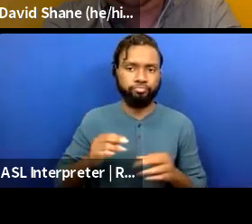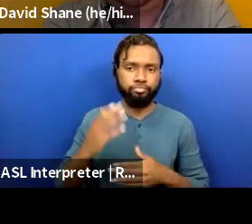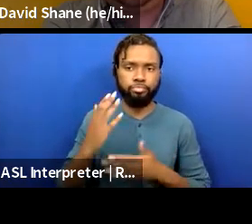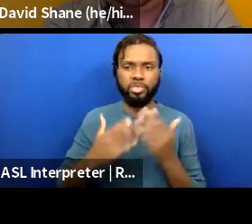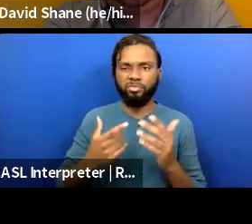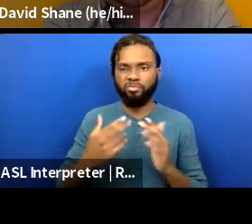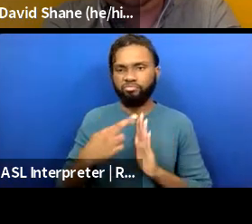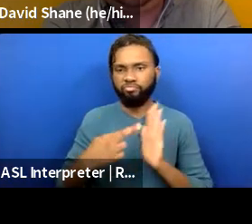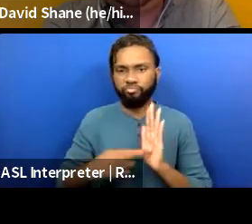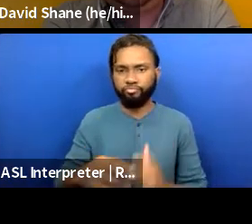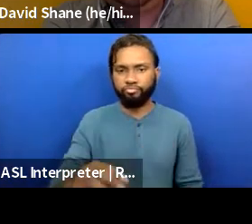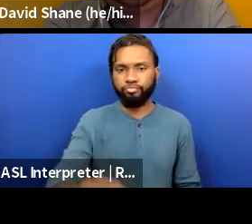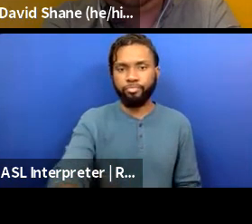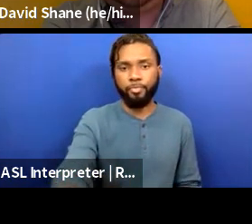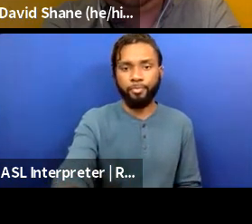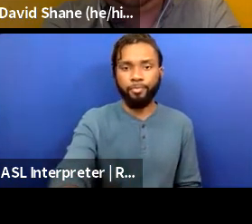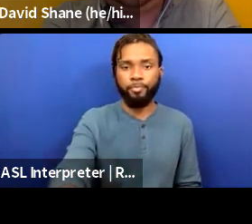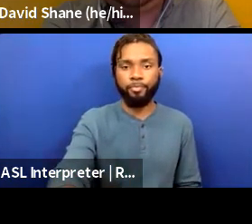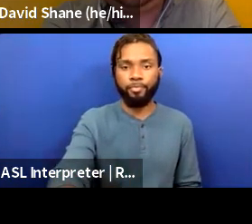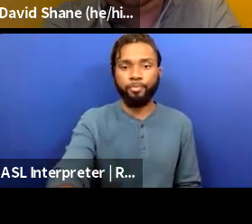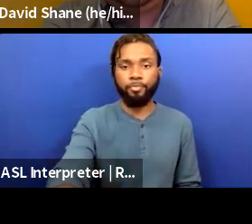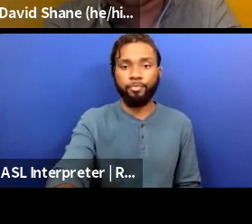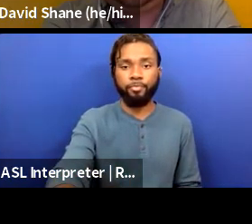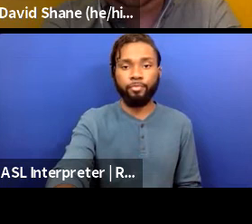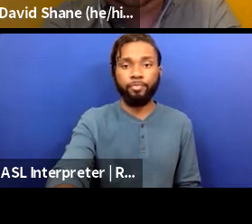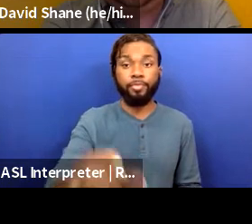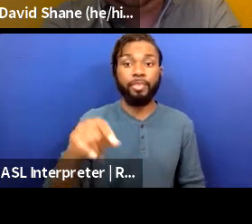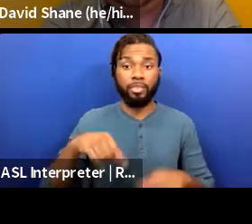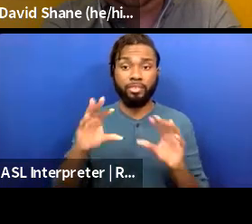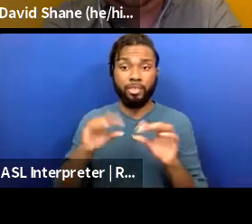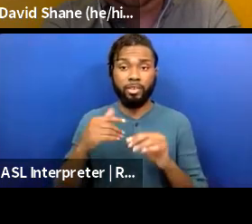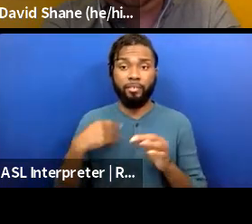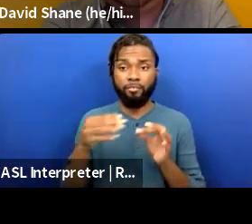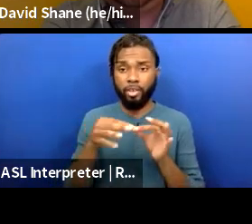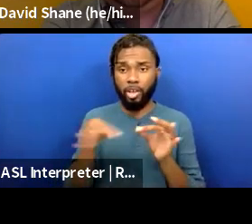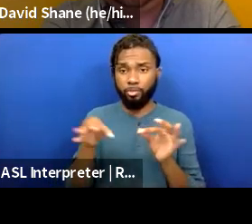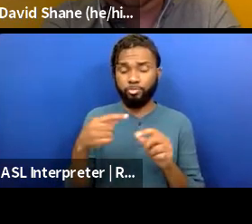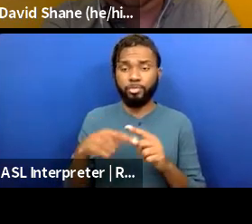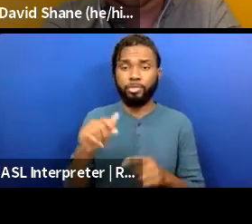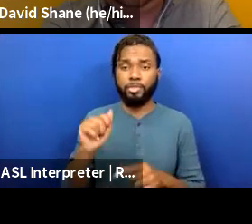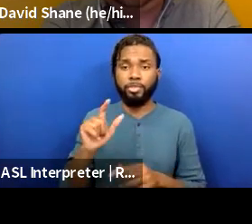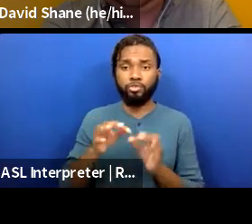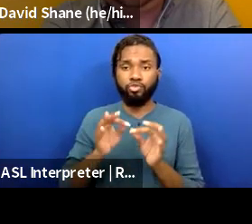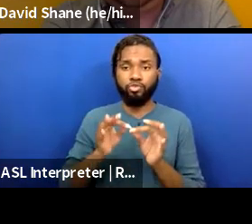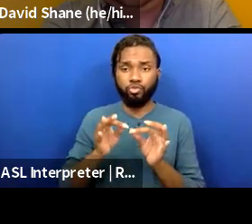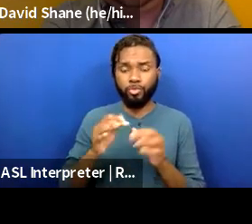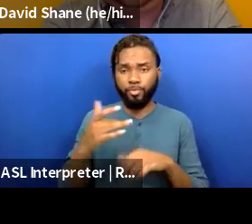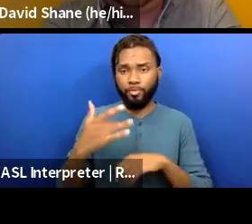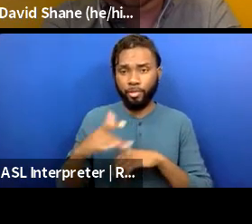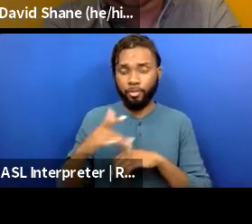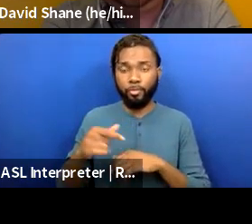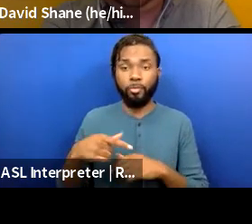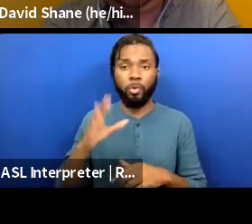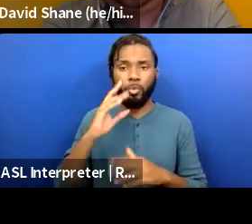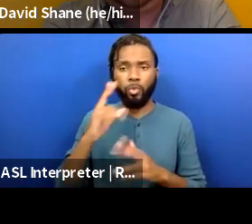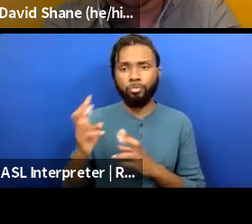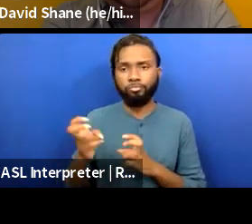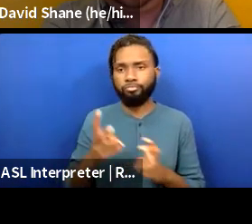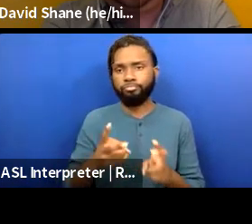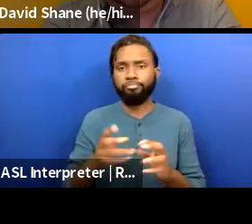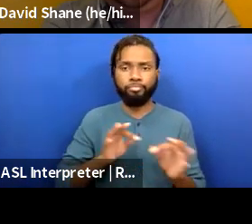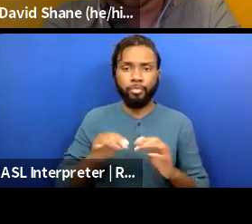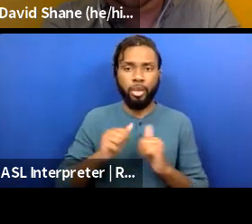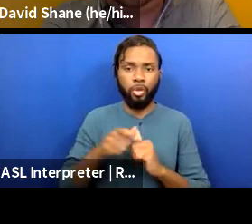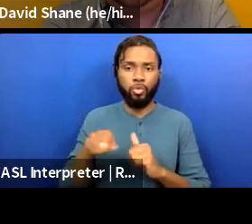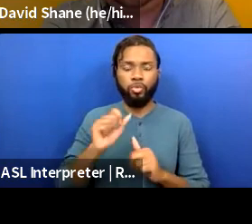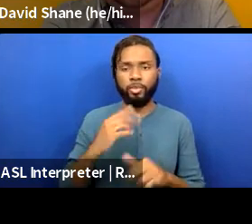items. This session has captioning and ASL interpretation available, and we'll be dropping instructions on for how to take advantages of